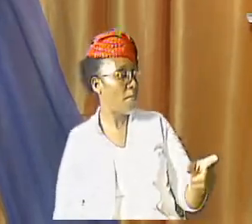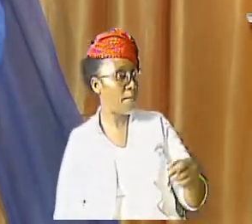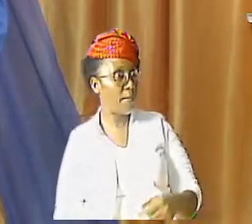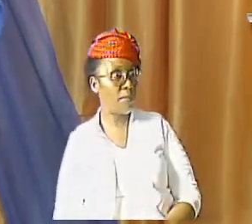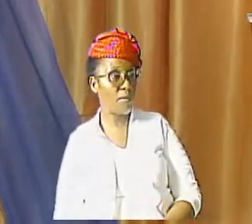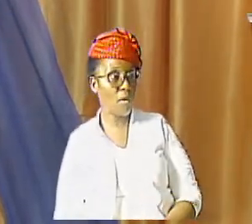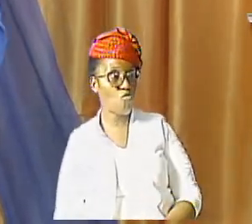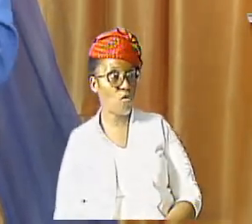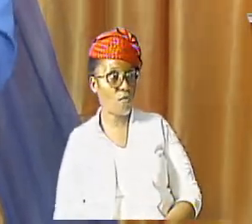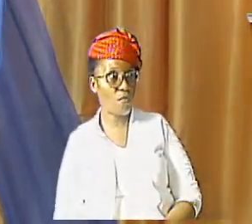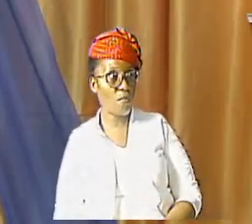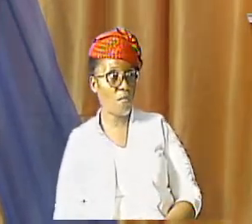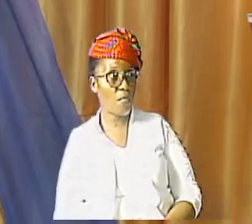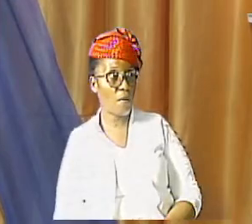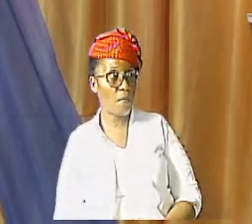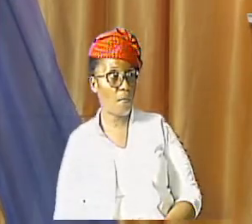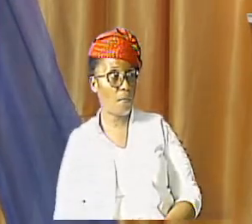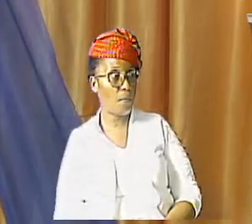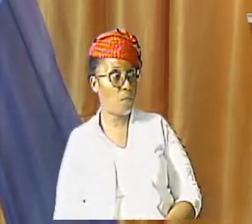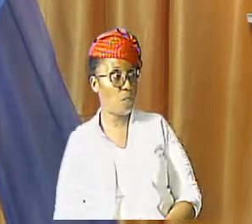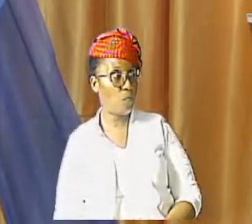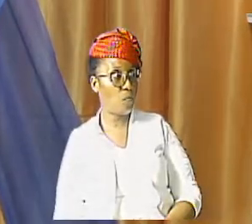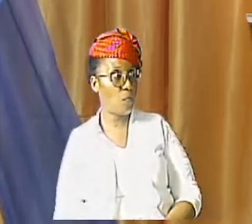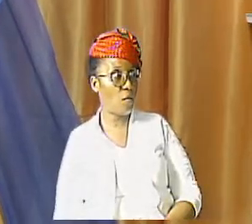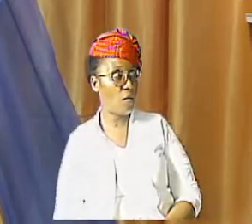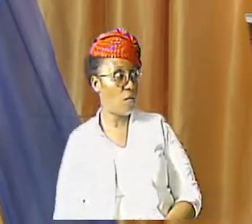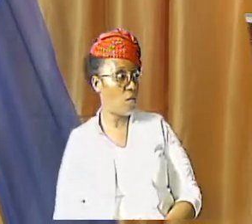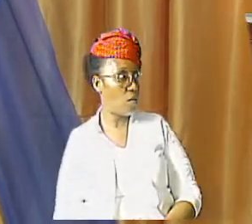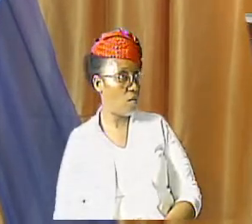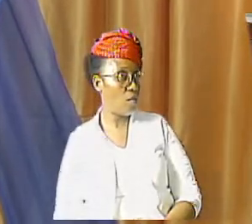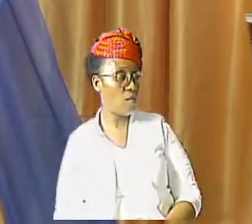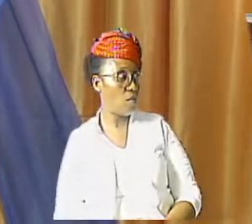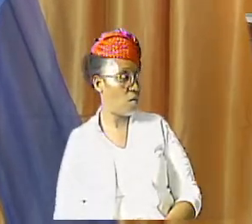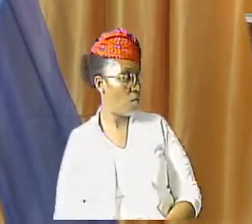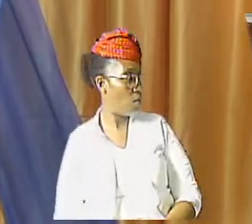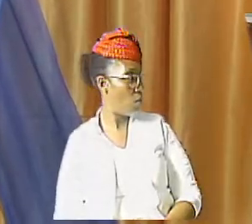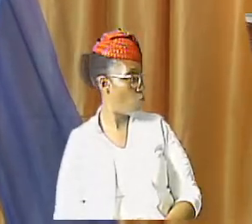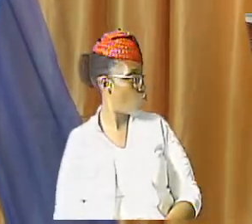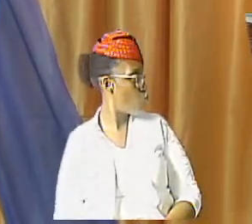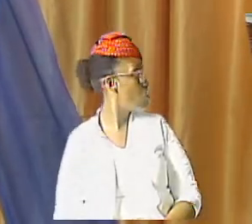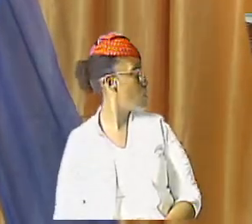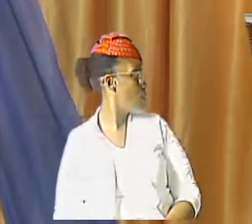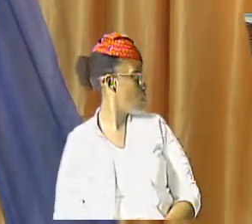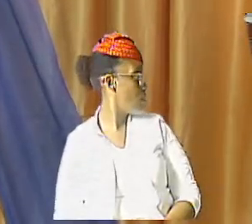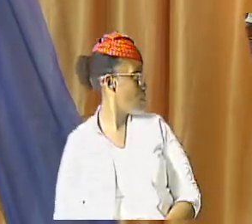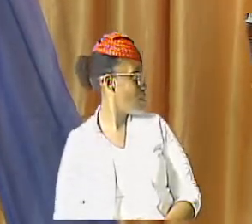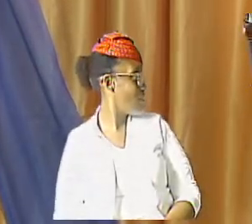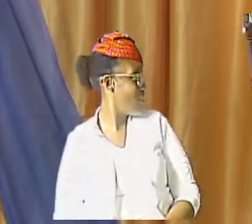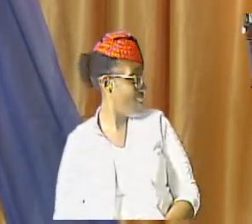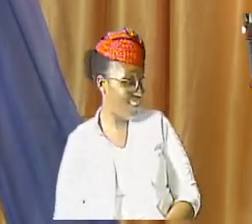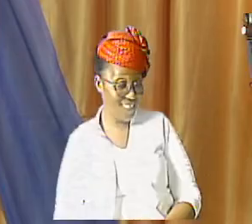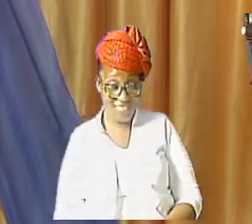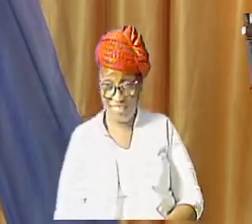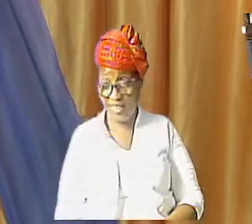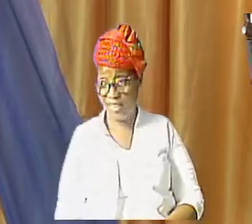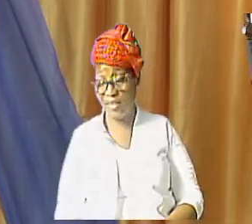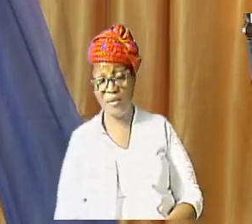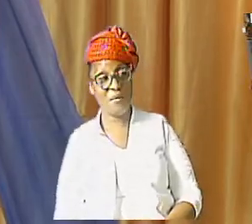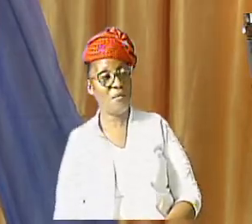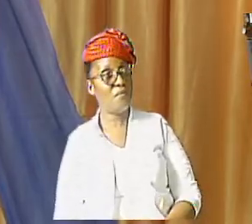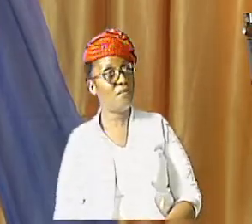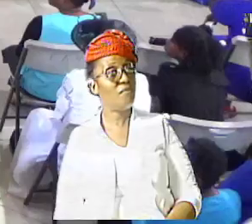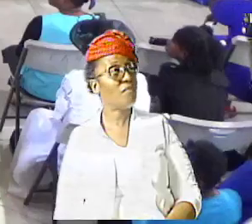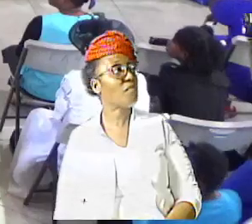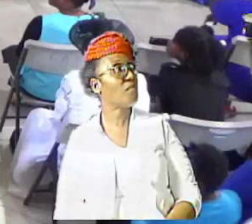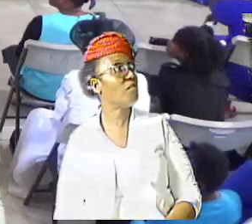know. And two beautiful daughters, Michaela and Mayoka. You can stand, family, do you stand, Michaela and Mayoka? Quickly.